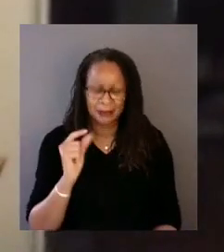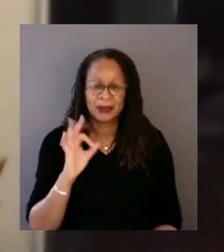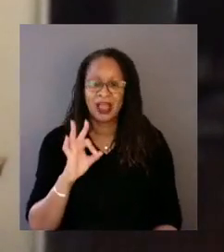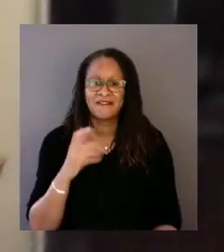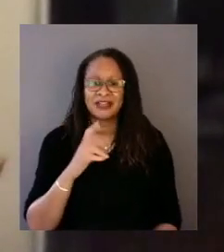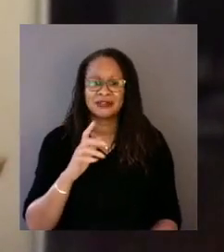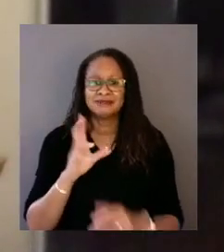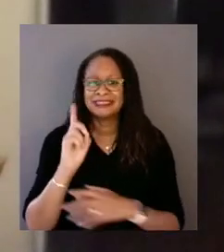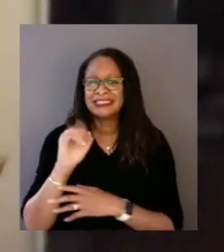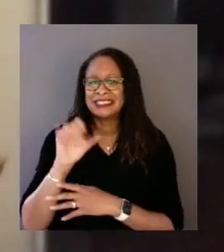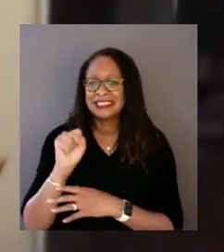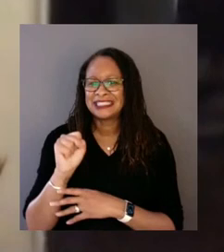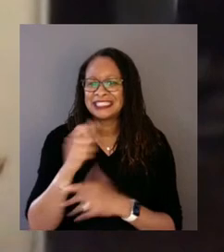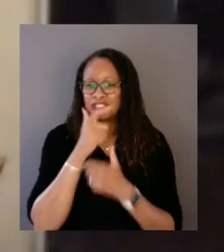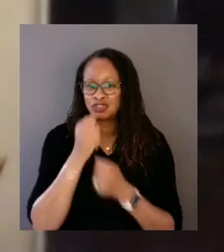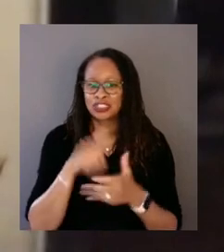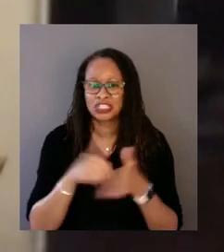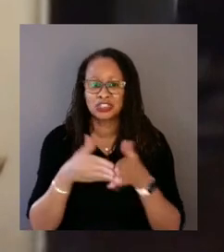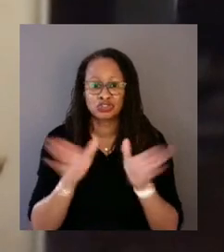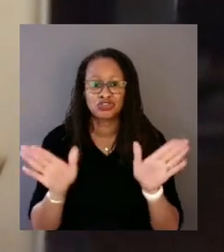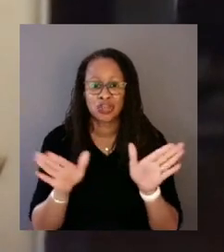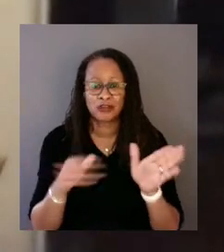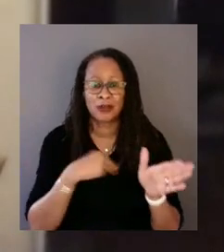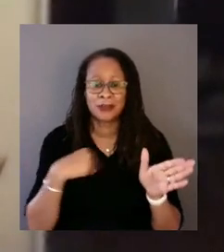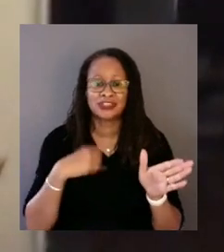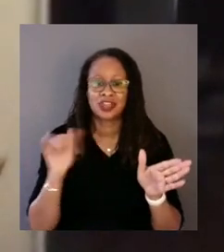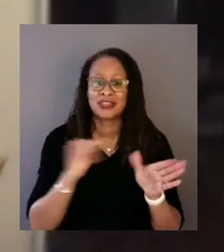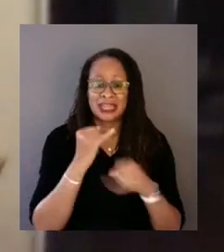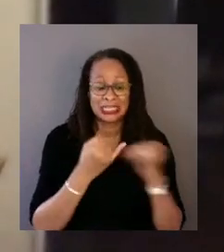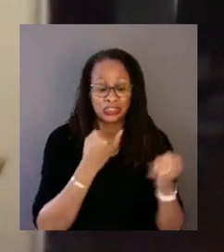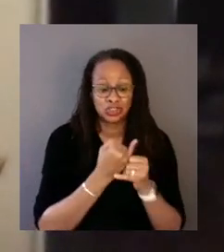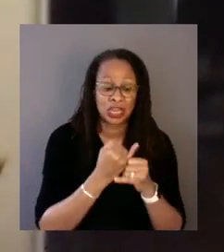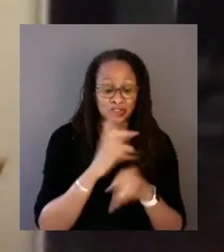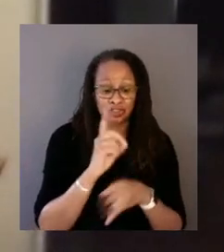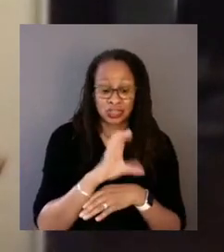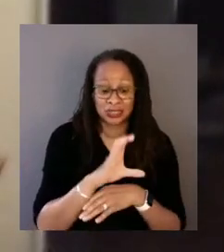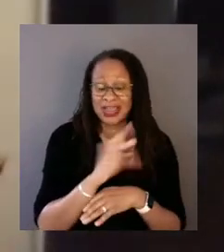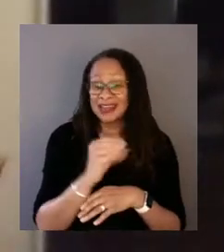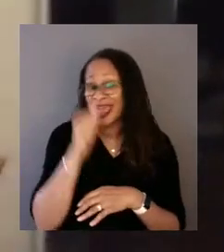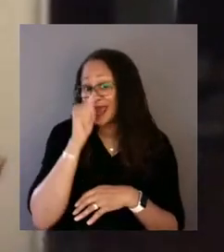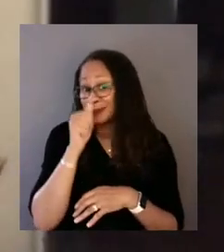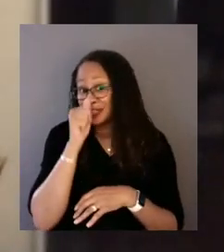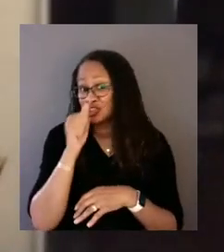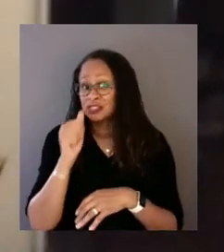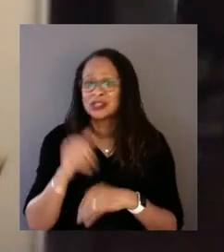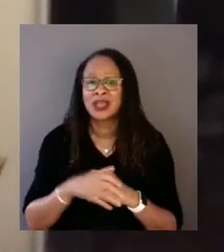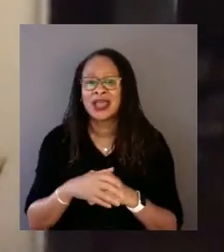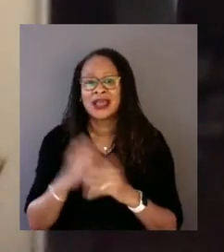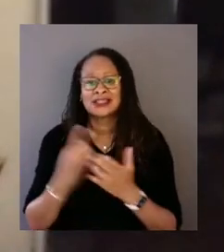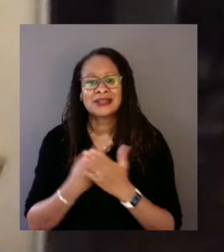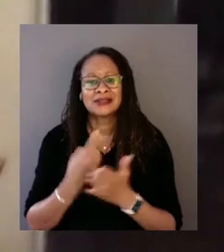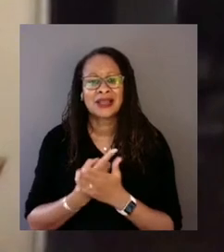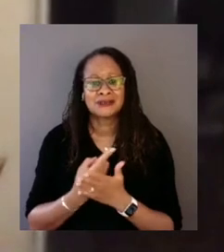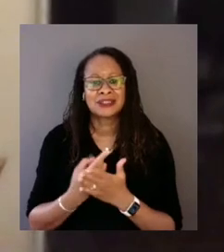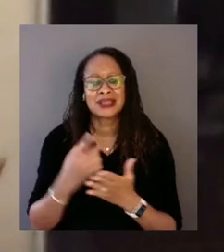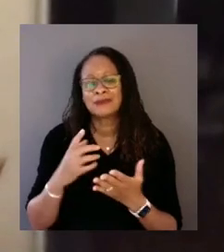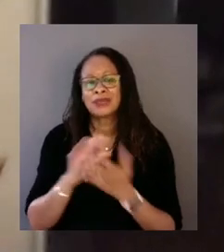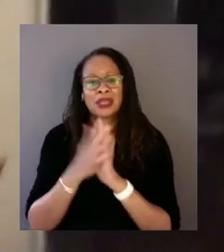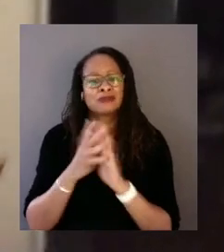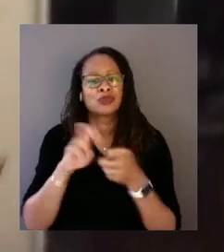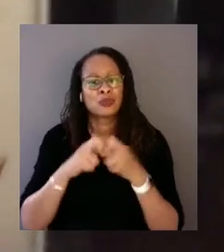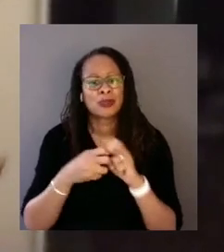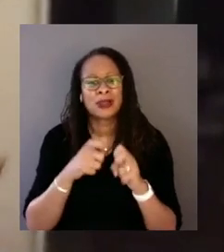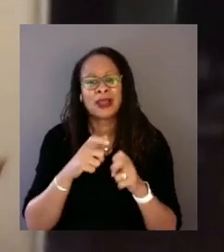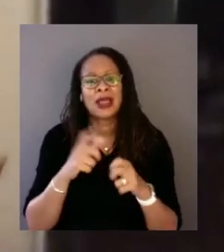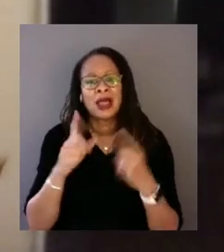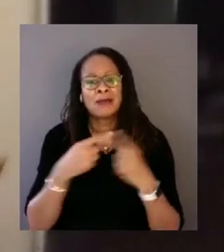general membership in categories like international documentary and animation, I think that tends to be a problem in terms of who gets recognized and who